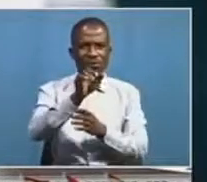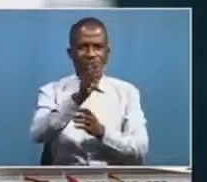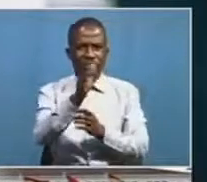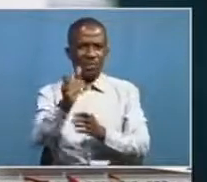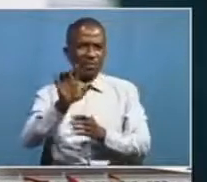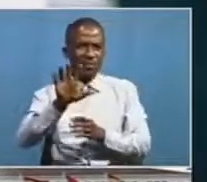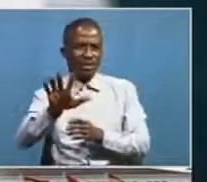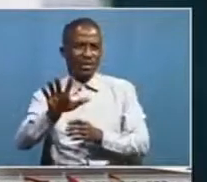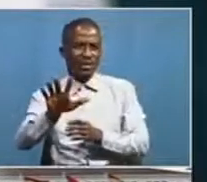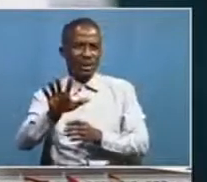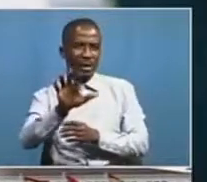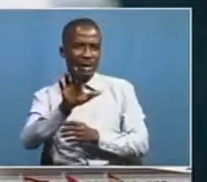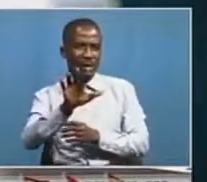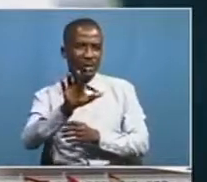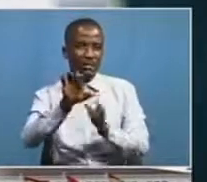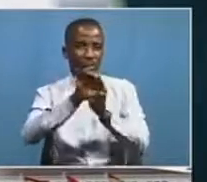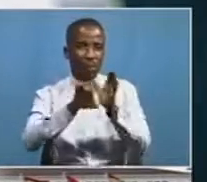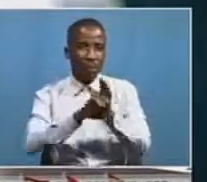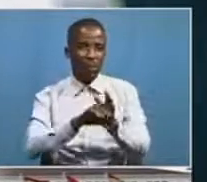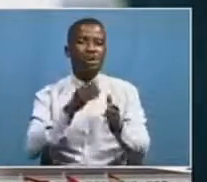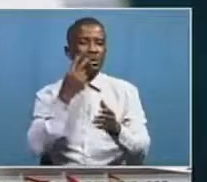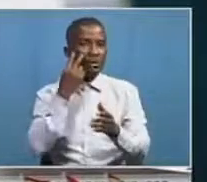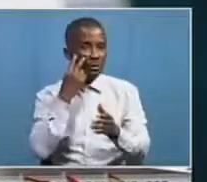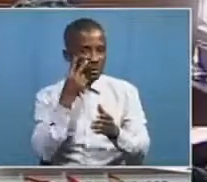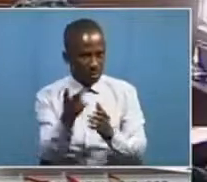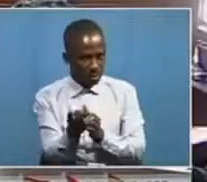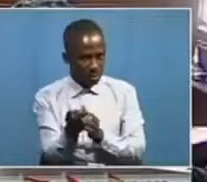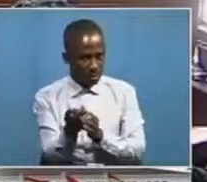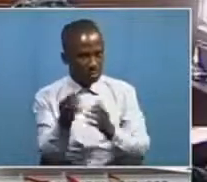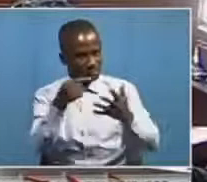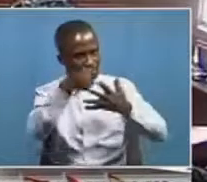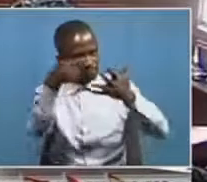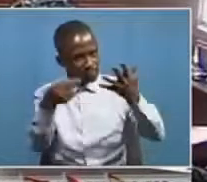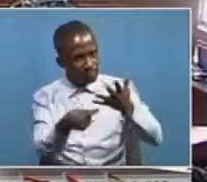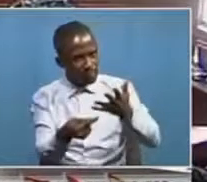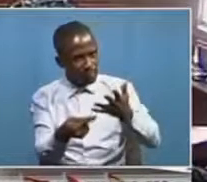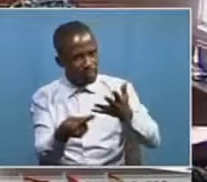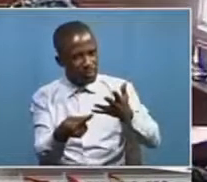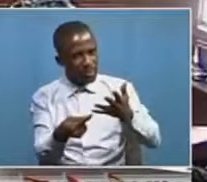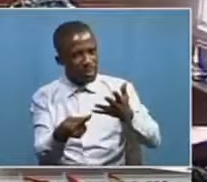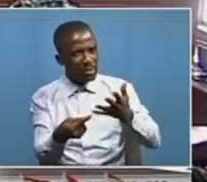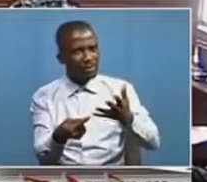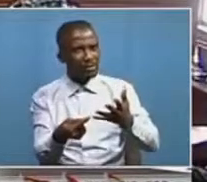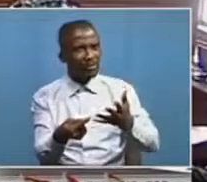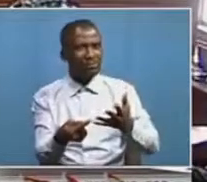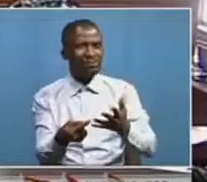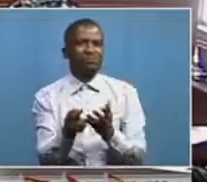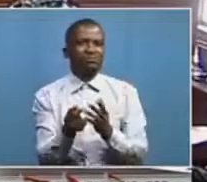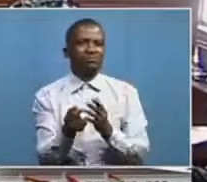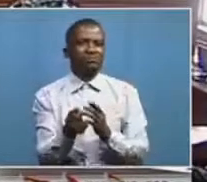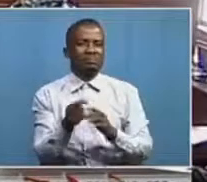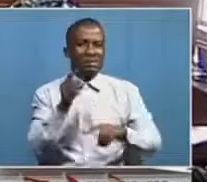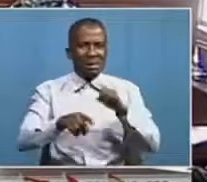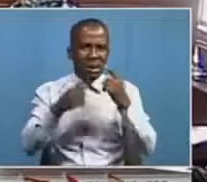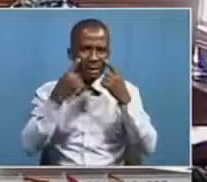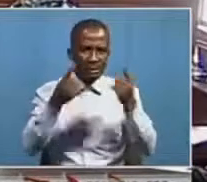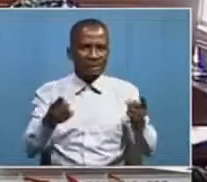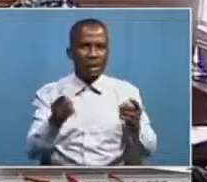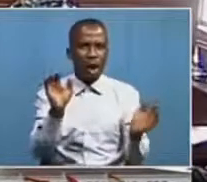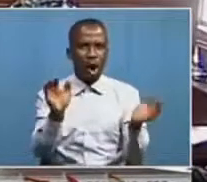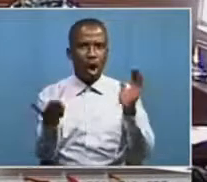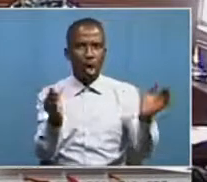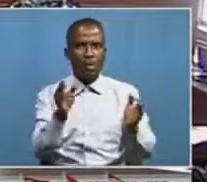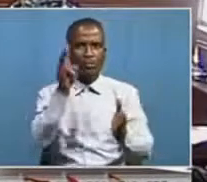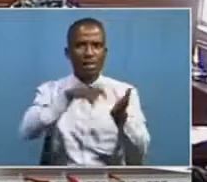1992 Constitution. Clearly, from the nature of the relief sought in the instant petition, it is not identical with the 2012 presidential